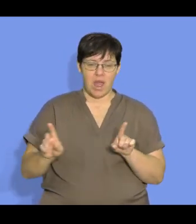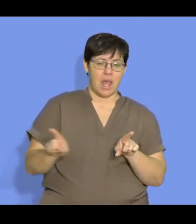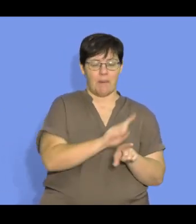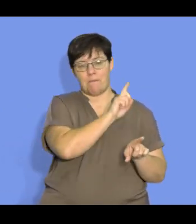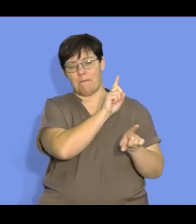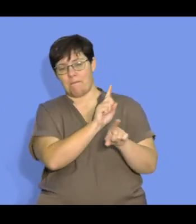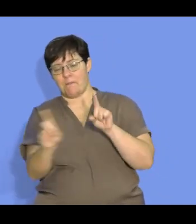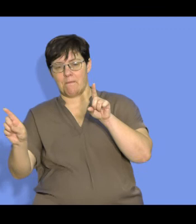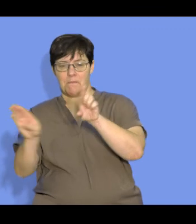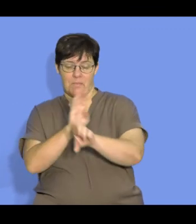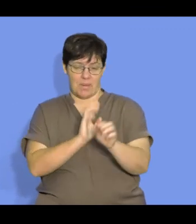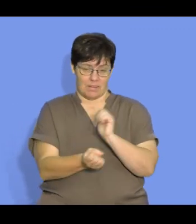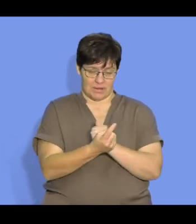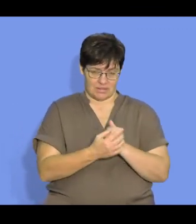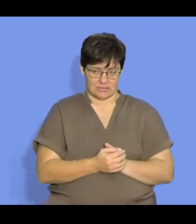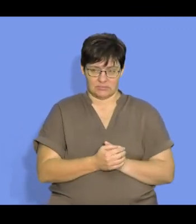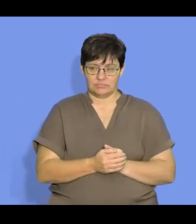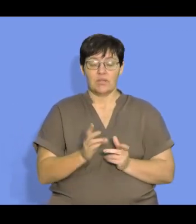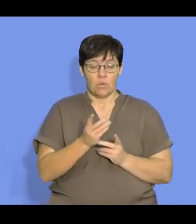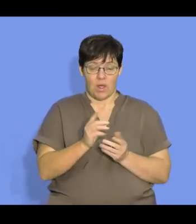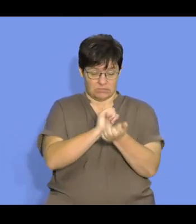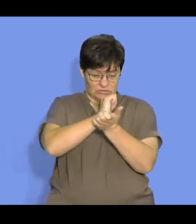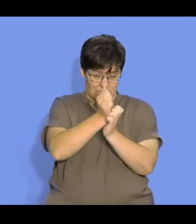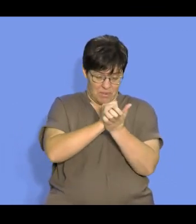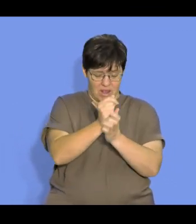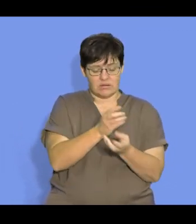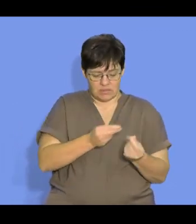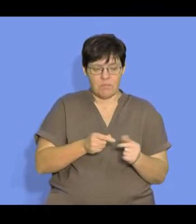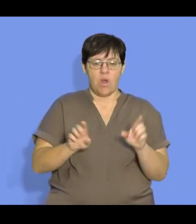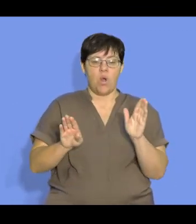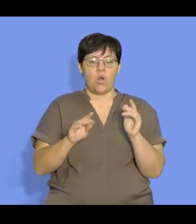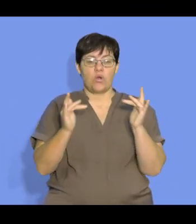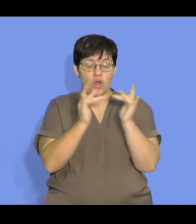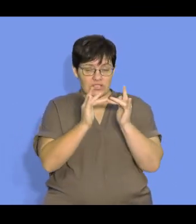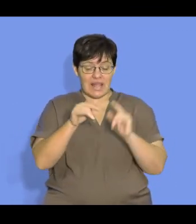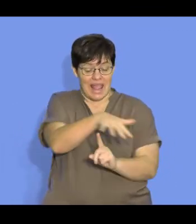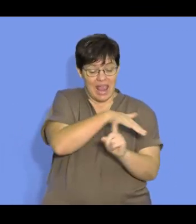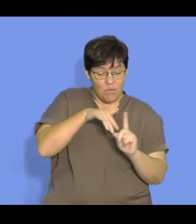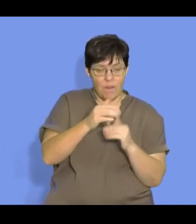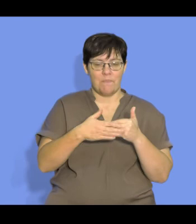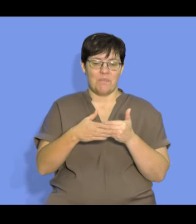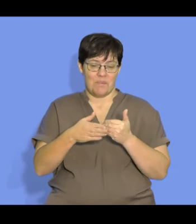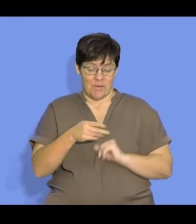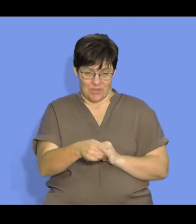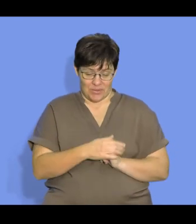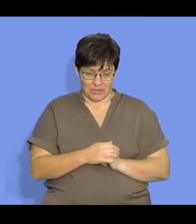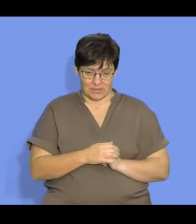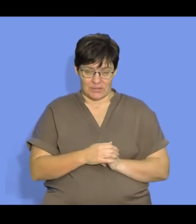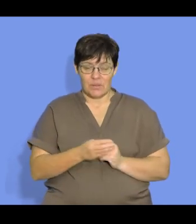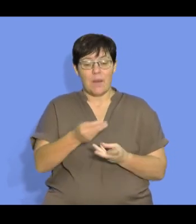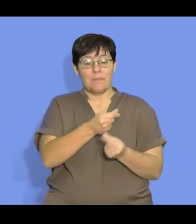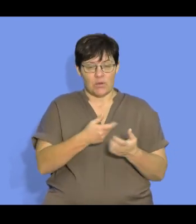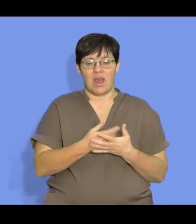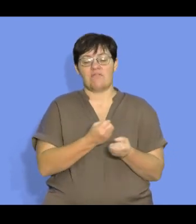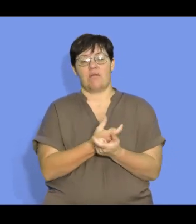place. So when we look at a powder, there's more contact area. So for a powder, we have a